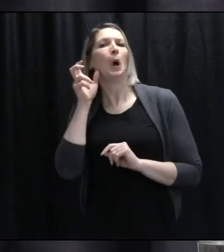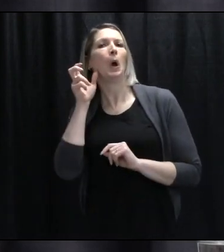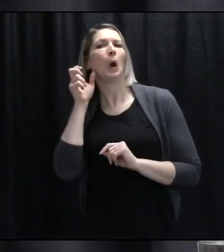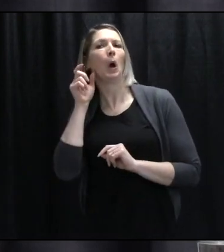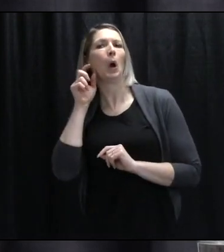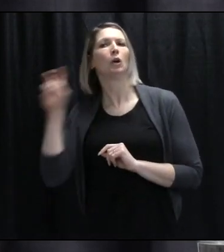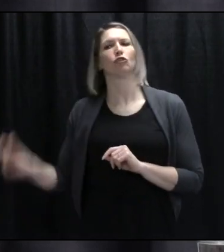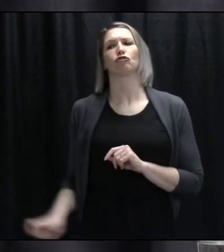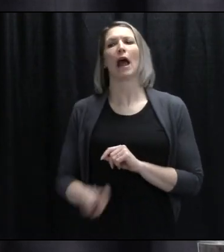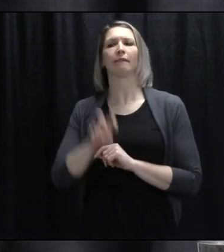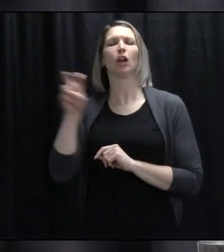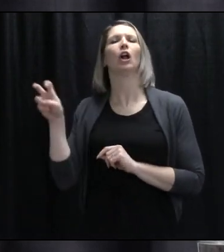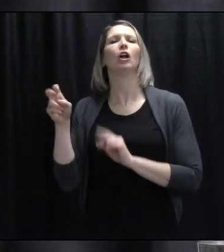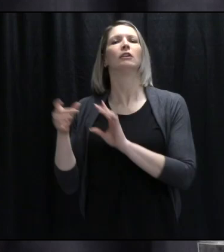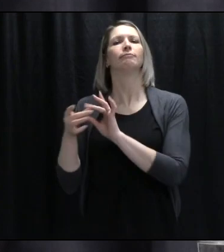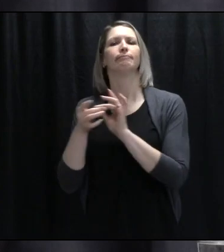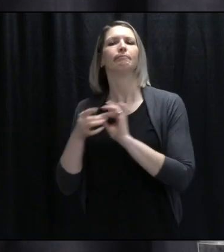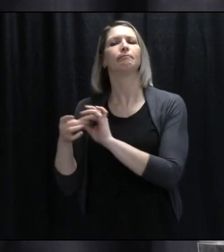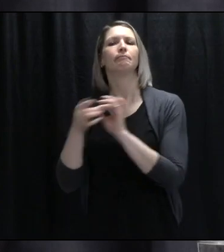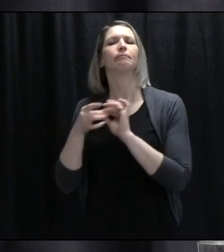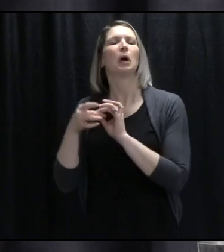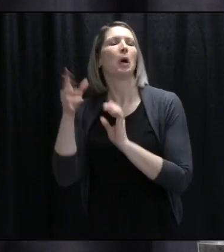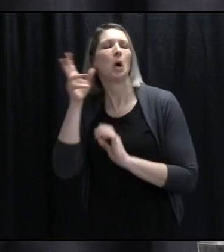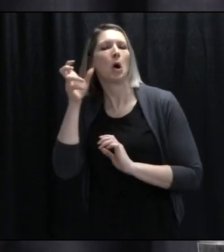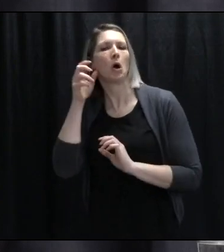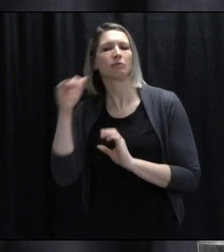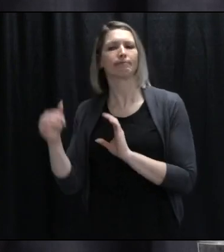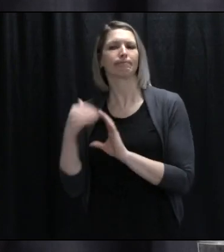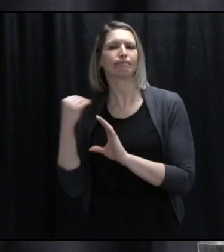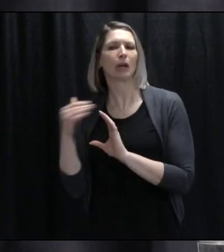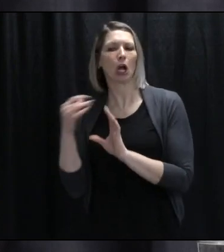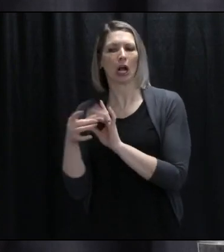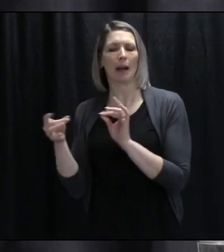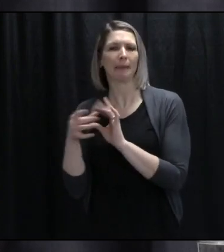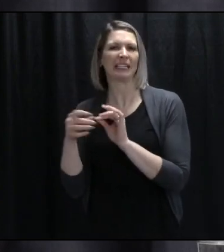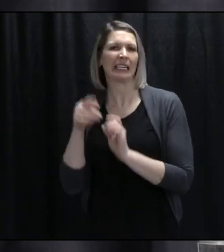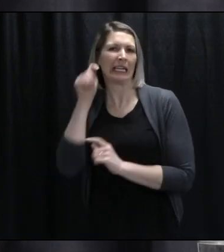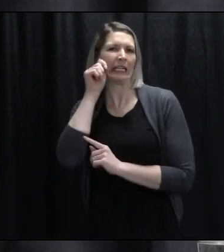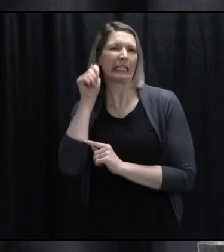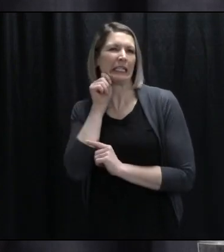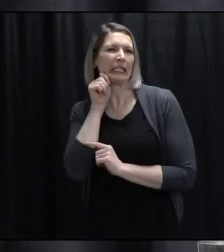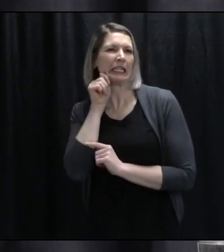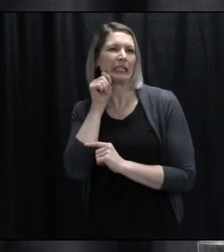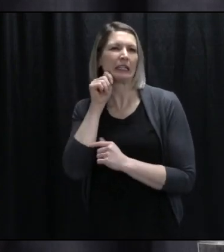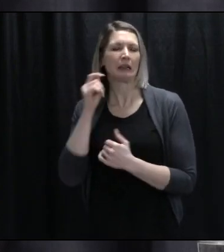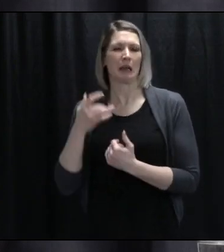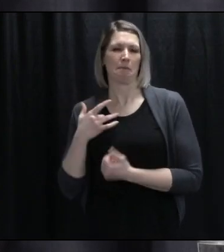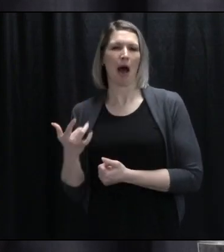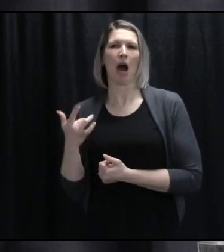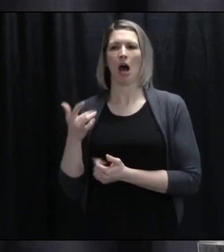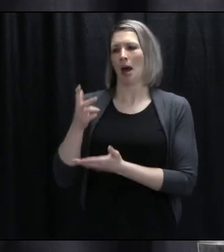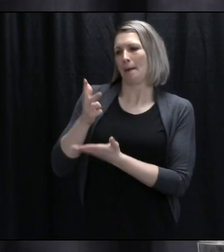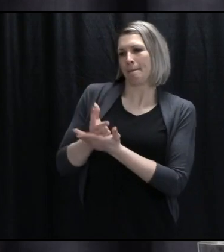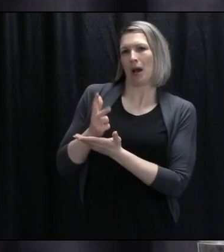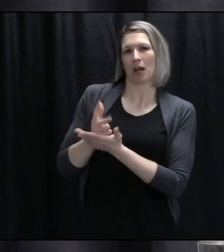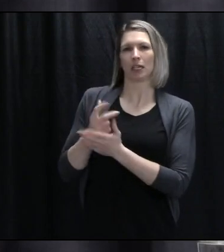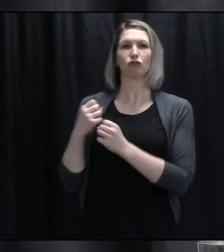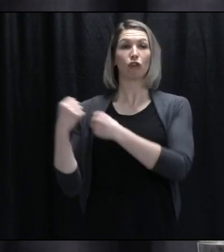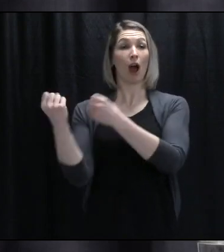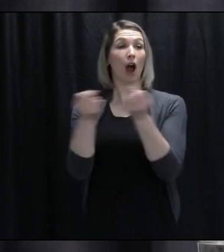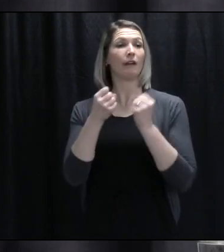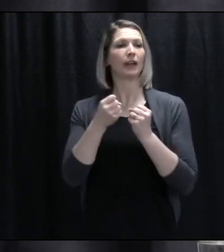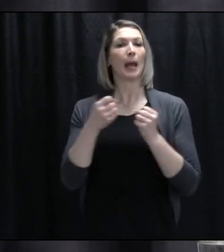particularly of young folk, and teens in particular, who get together and spend an evening on the parking lot with the windows wound